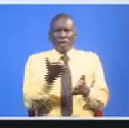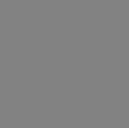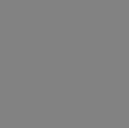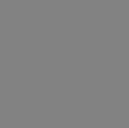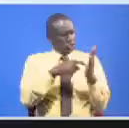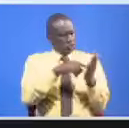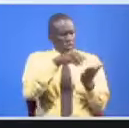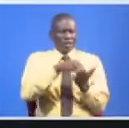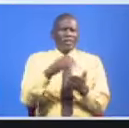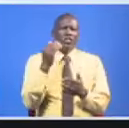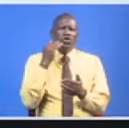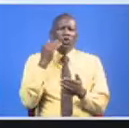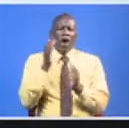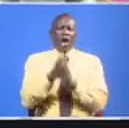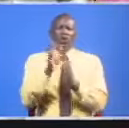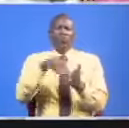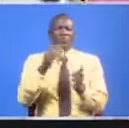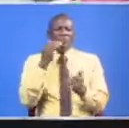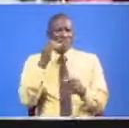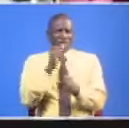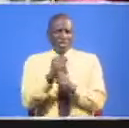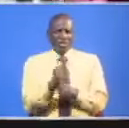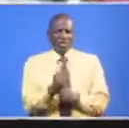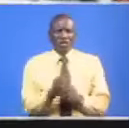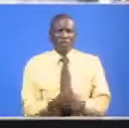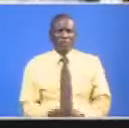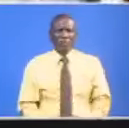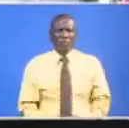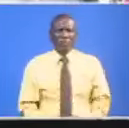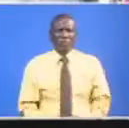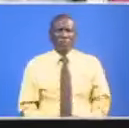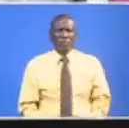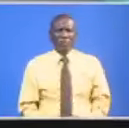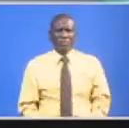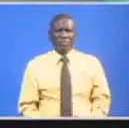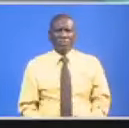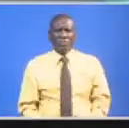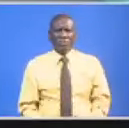showcase Siaya and what Siaya is about. Mm.